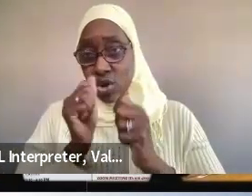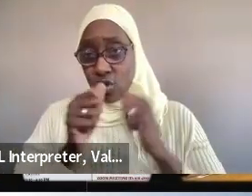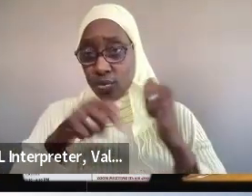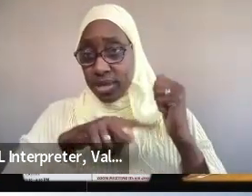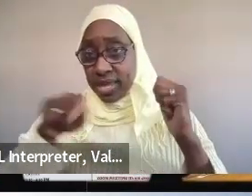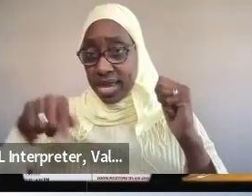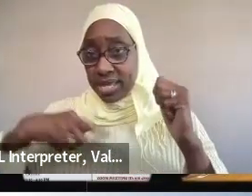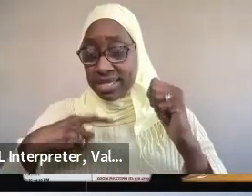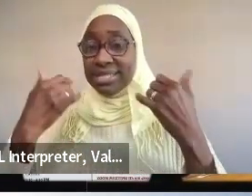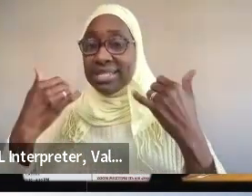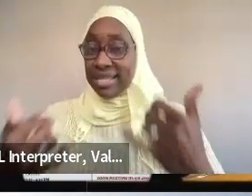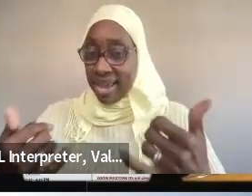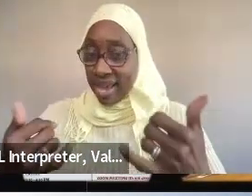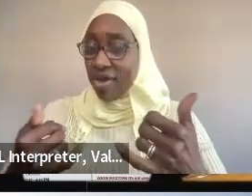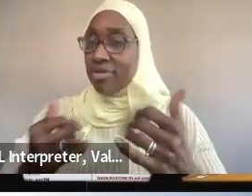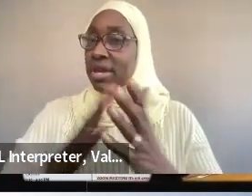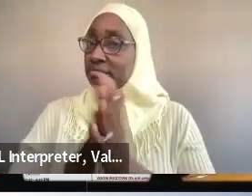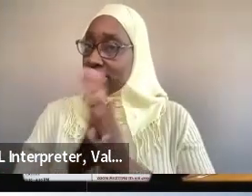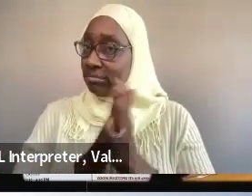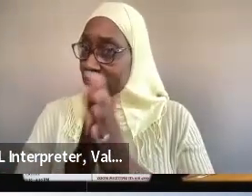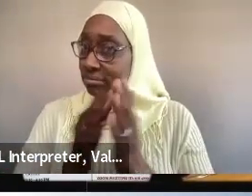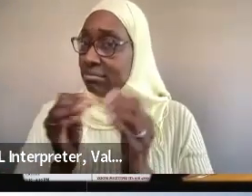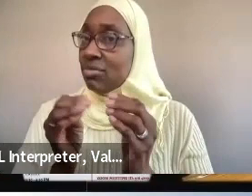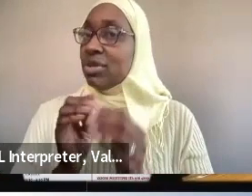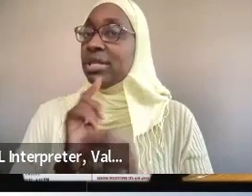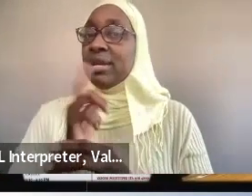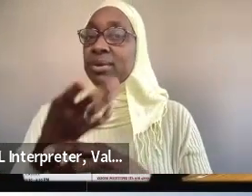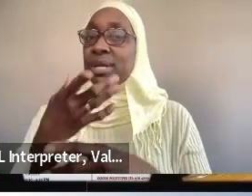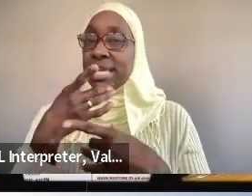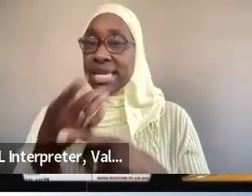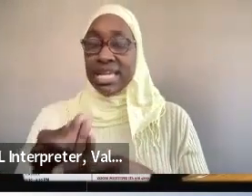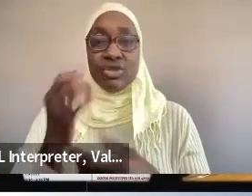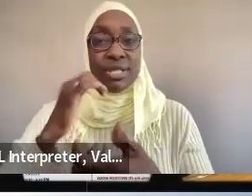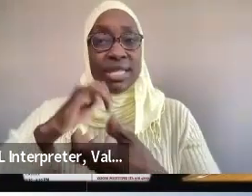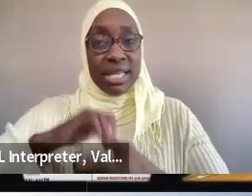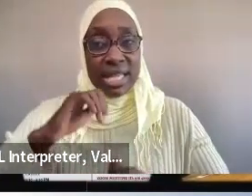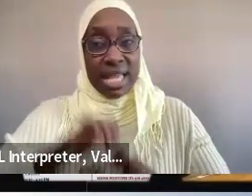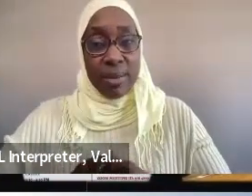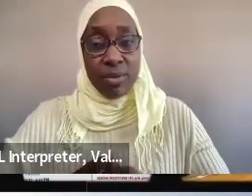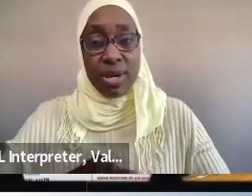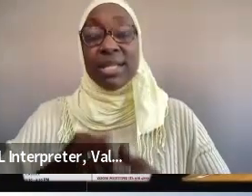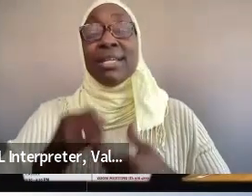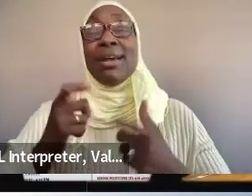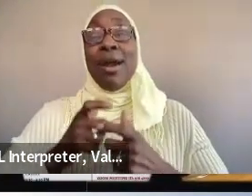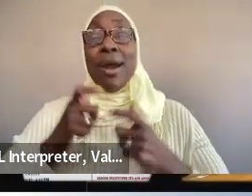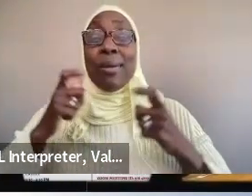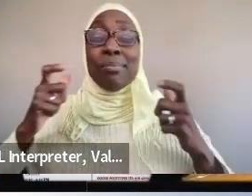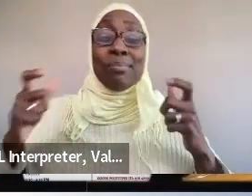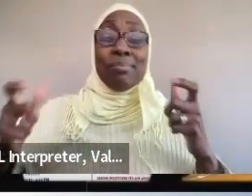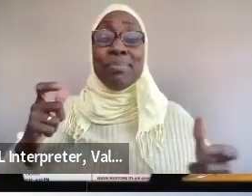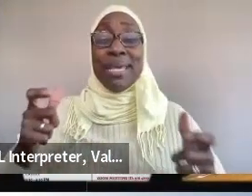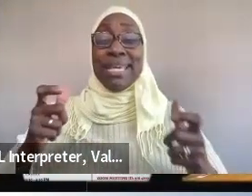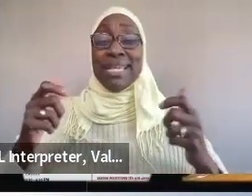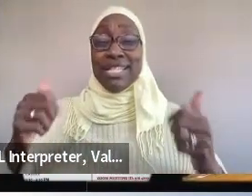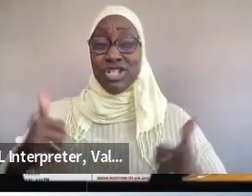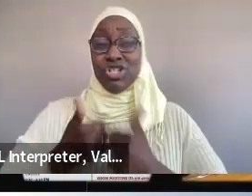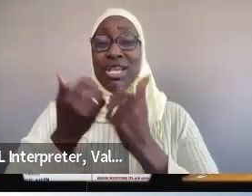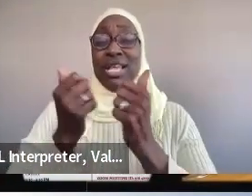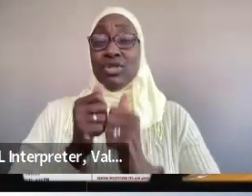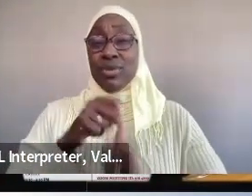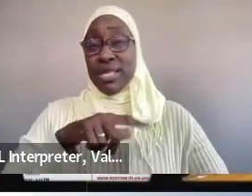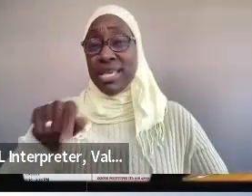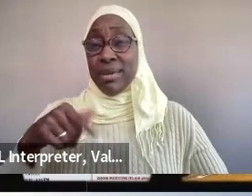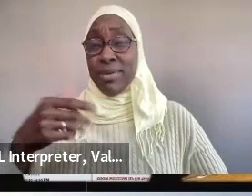more excited. They're really interested in collaborating. Our biggest challenge with them has been they have